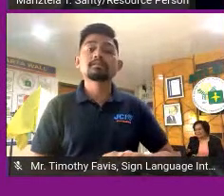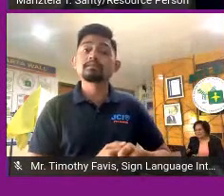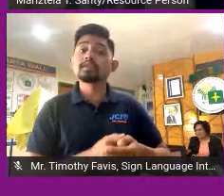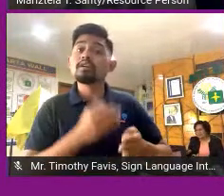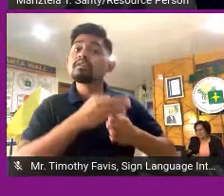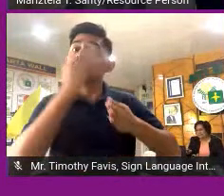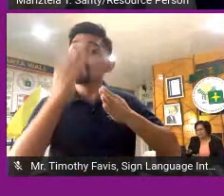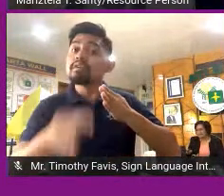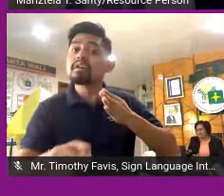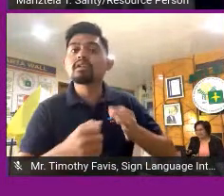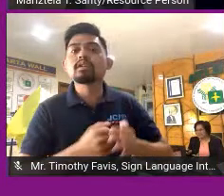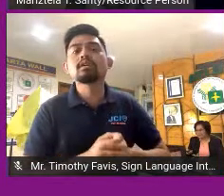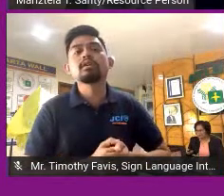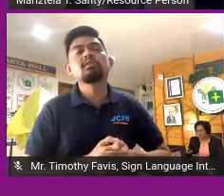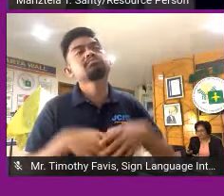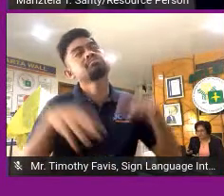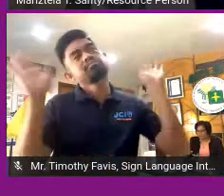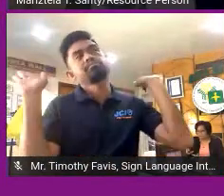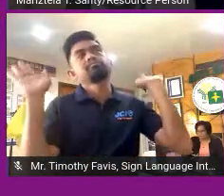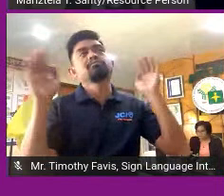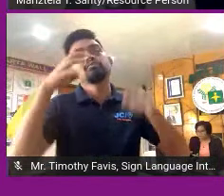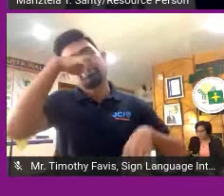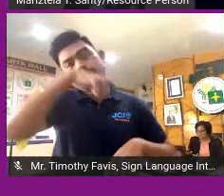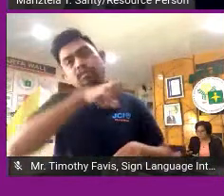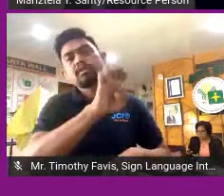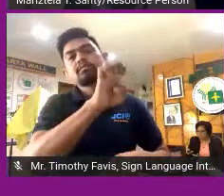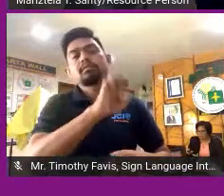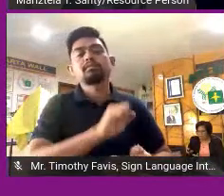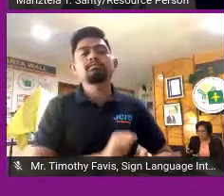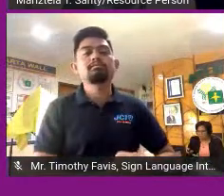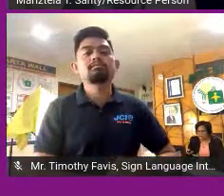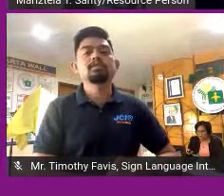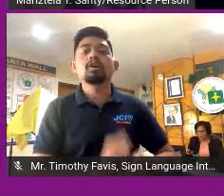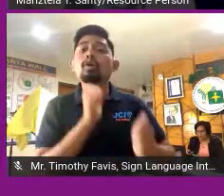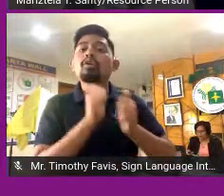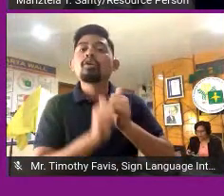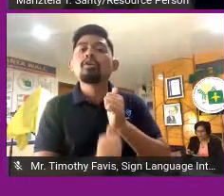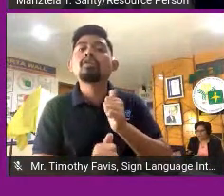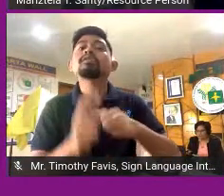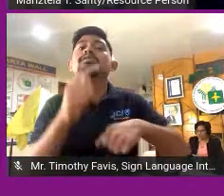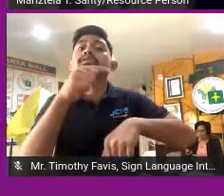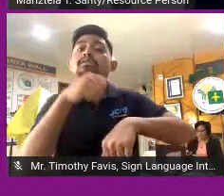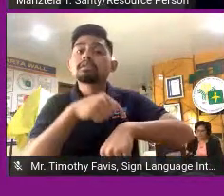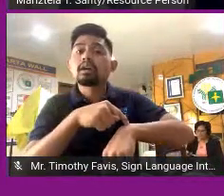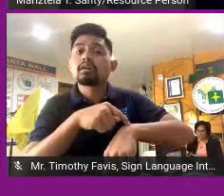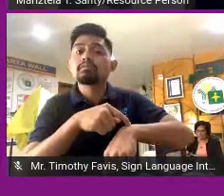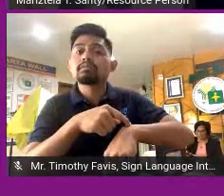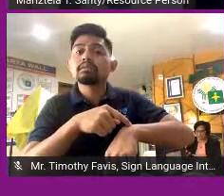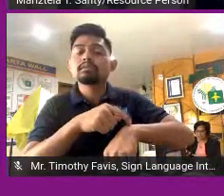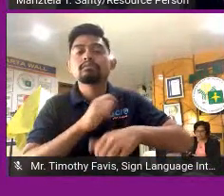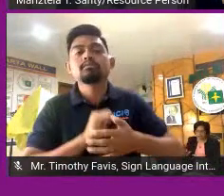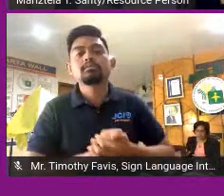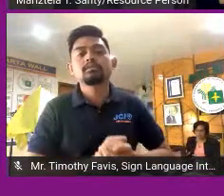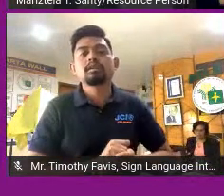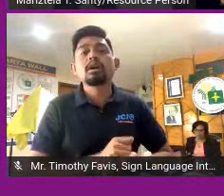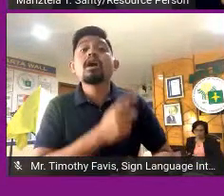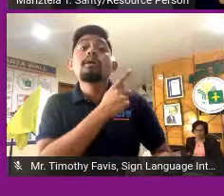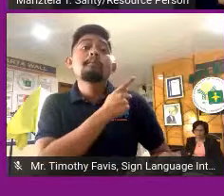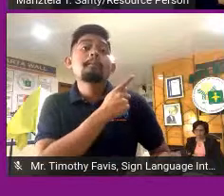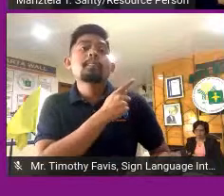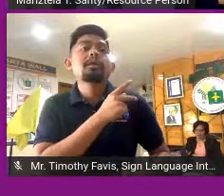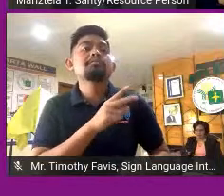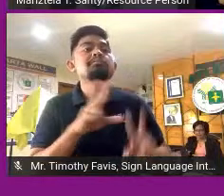Finally, the elephant gives up and the fight is over. From this moment on, they strongly believe that there is absolutely